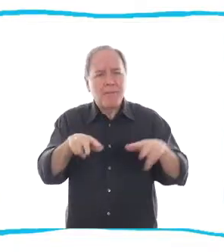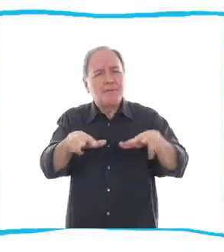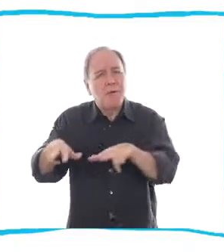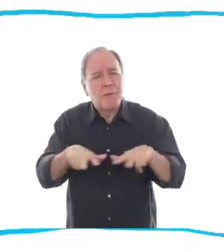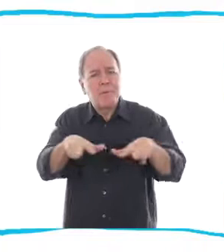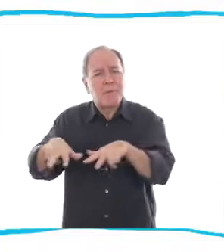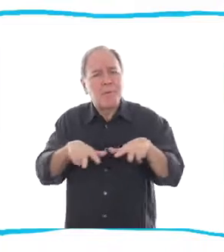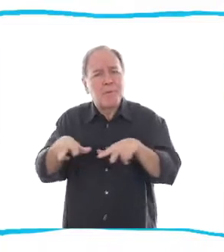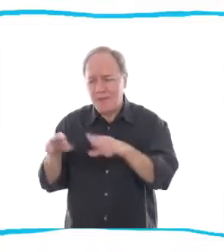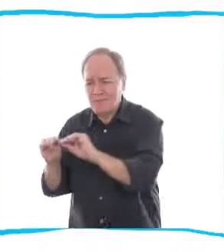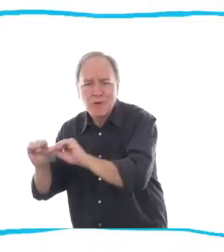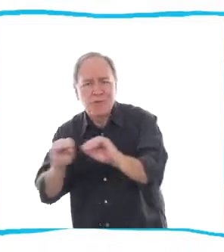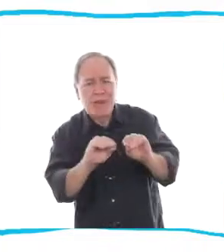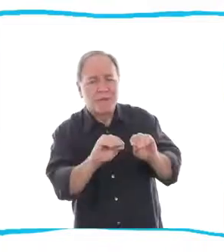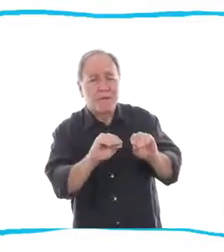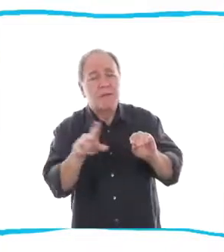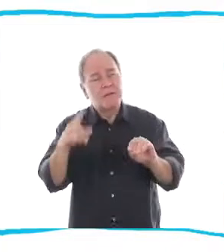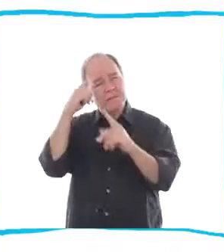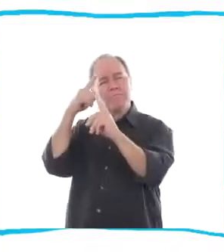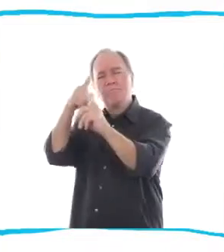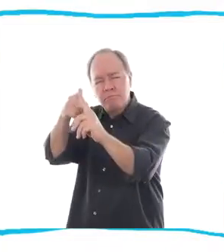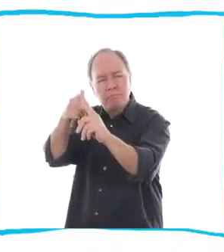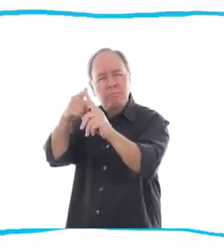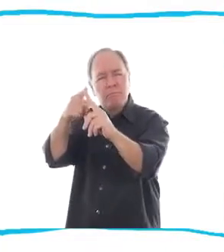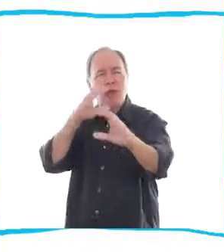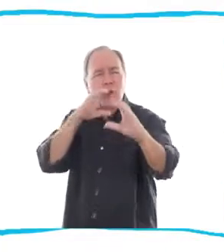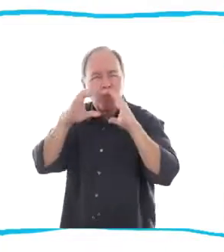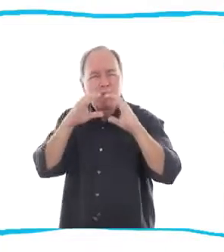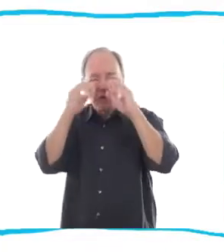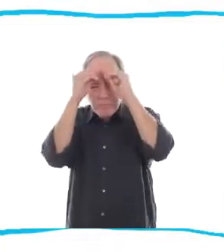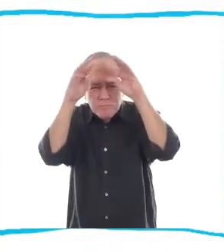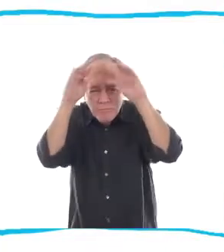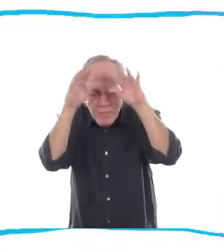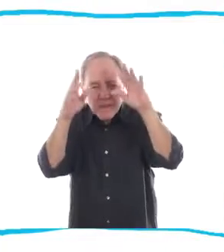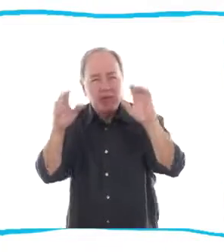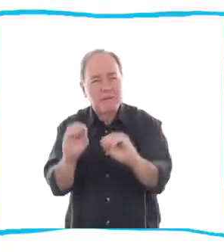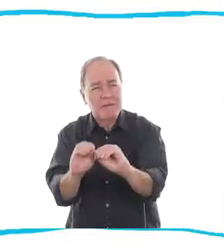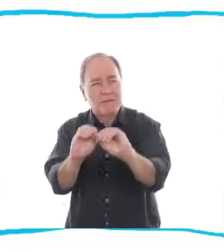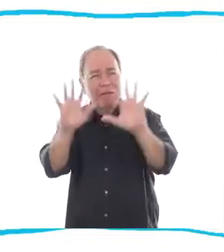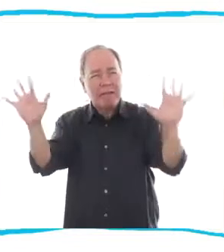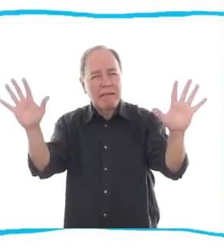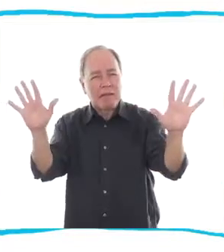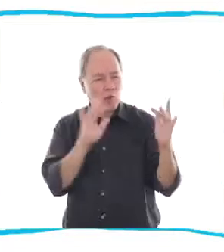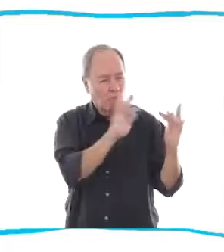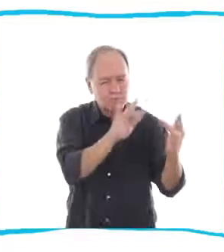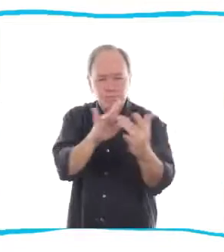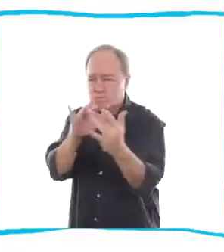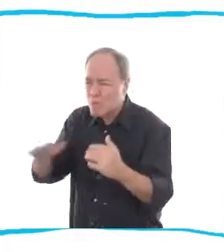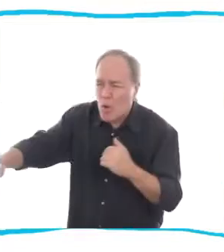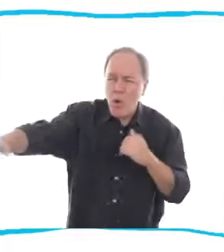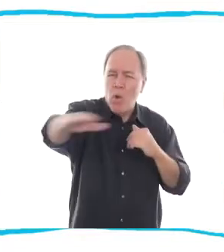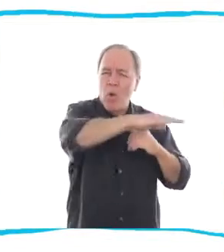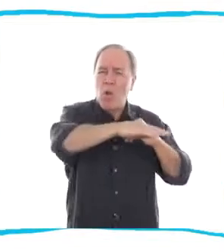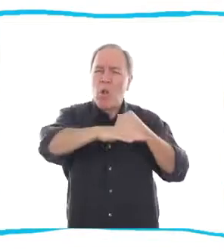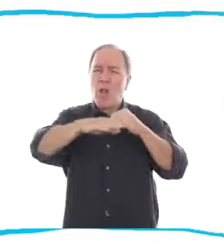important to focus on inclusive communication. It enhances fundraisers and advocates' capacities to not only understand, but